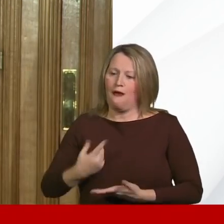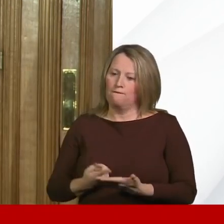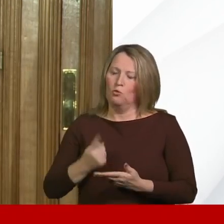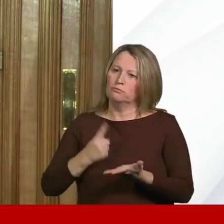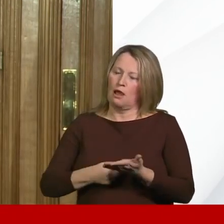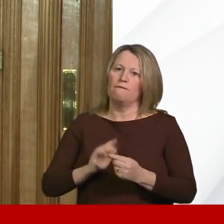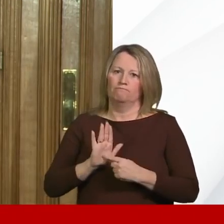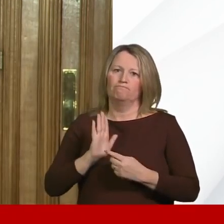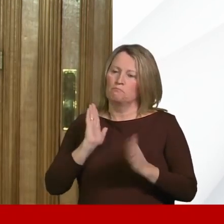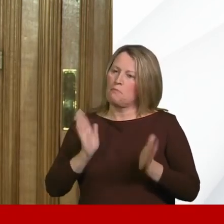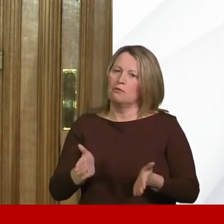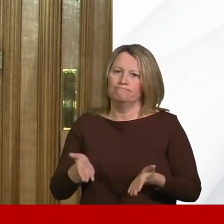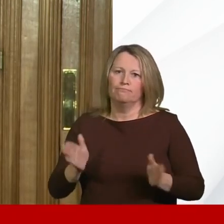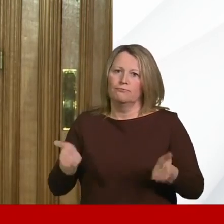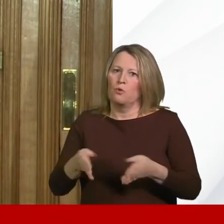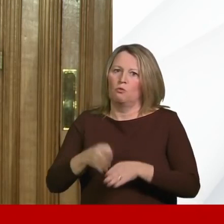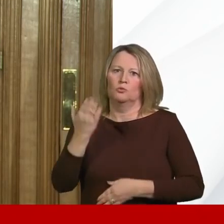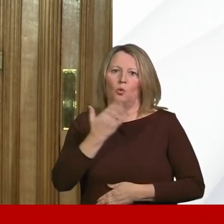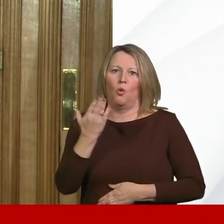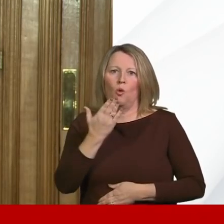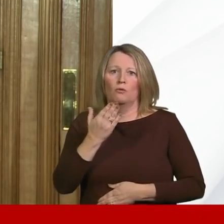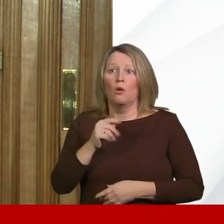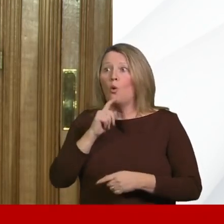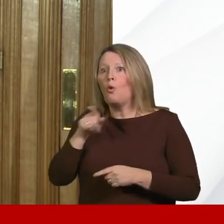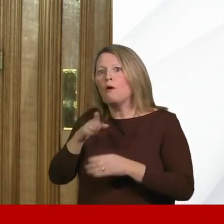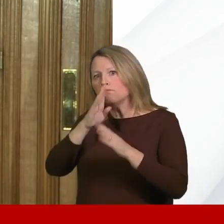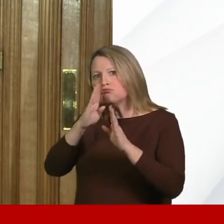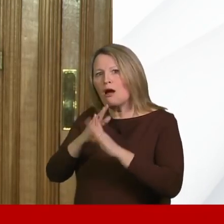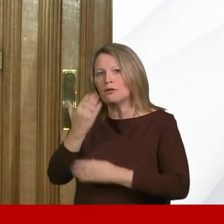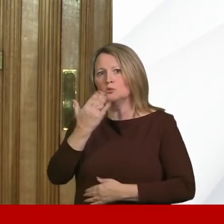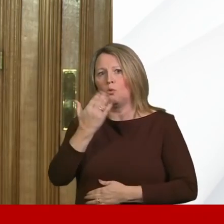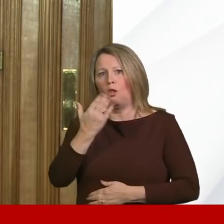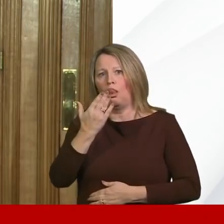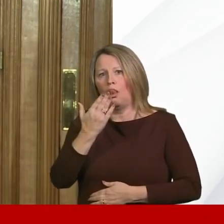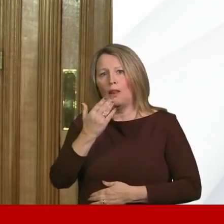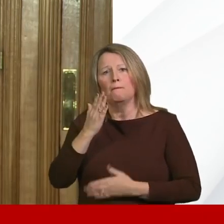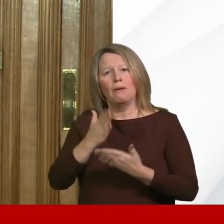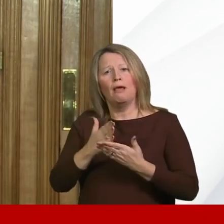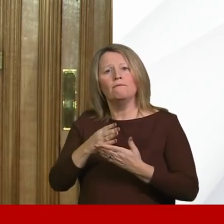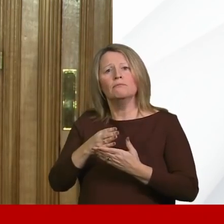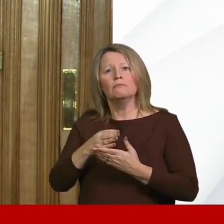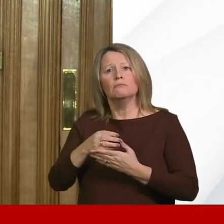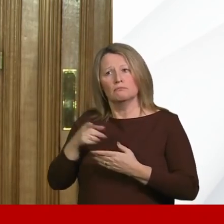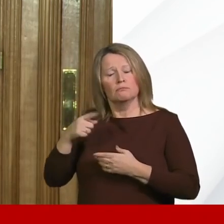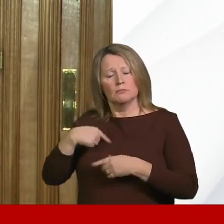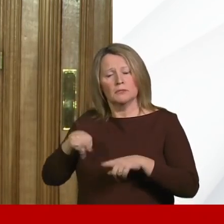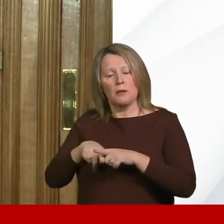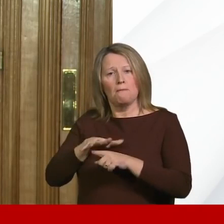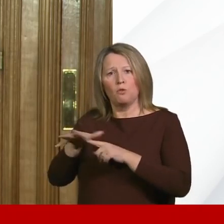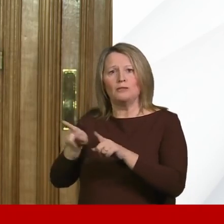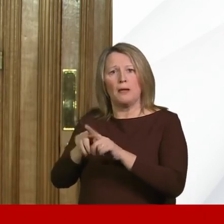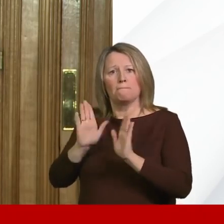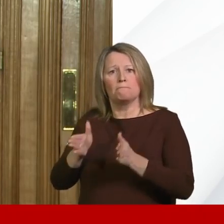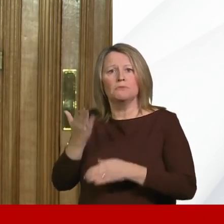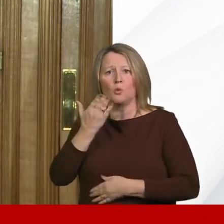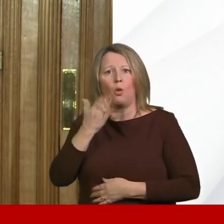forth are properly compensated. And as for the provision for nurseries